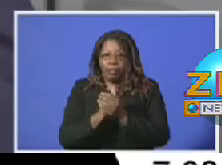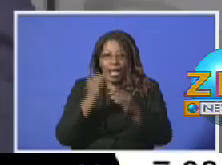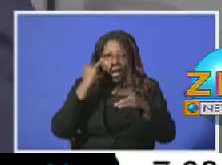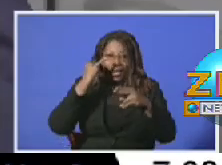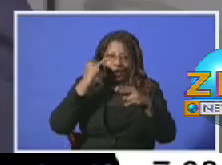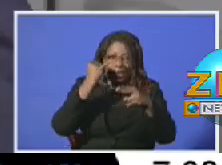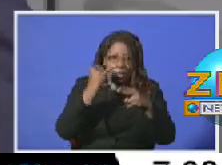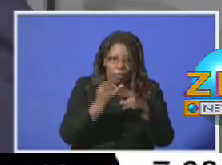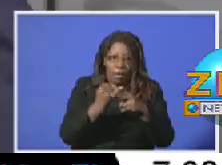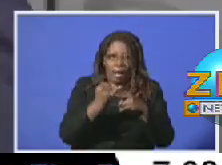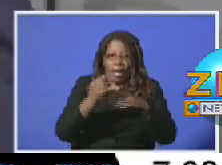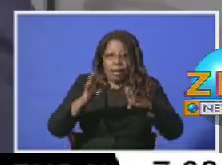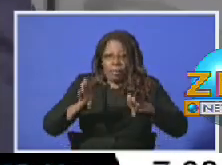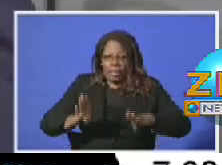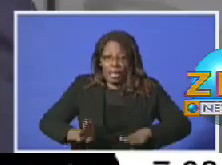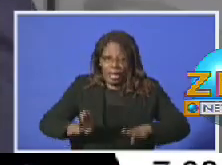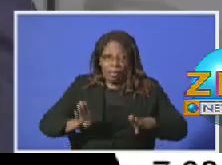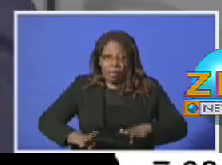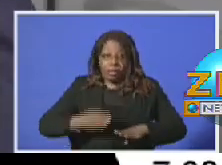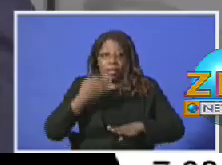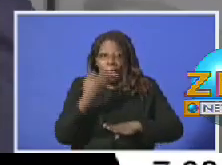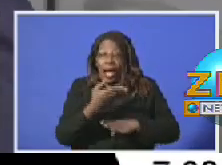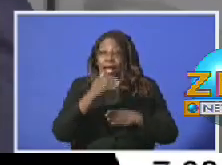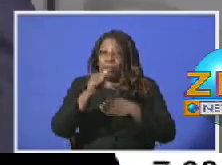identify the local behaviors and practices,